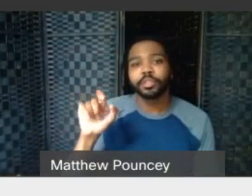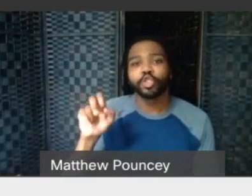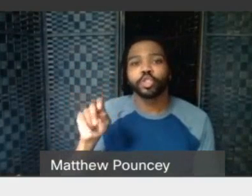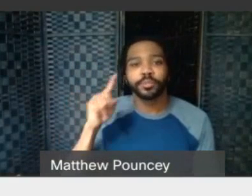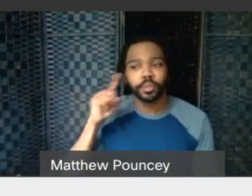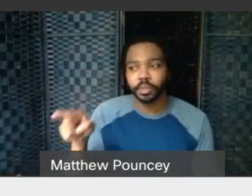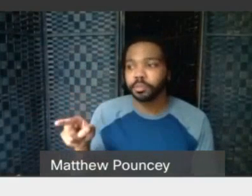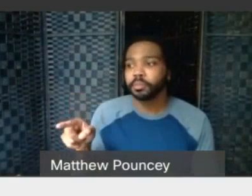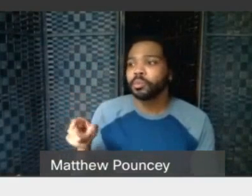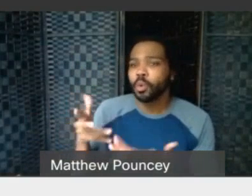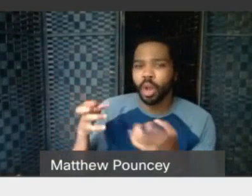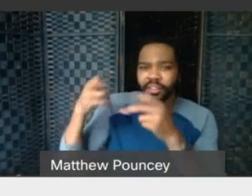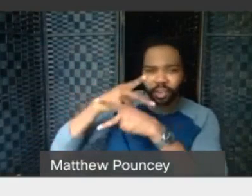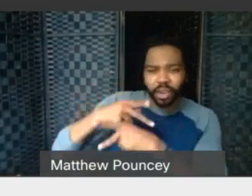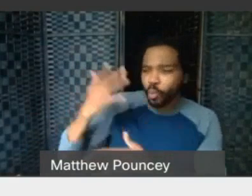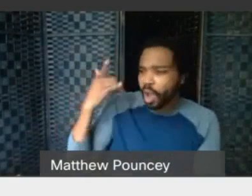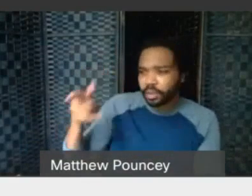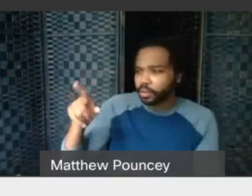figure out why they have trouble reporting.